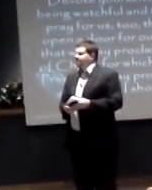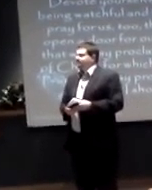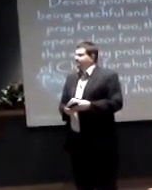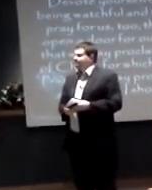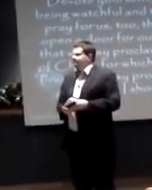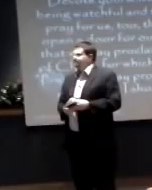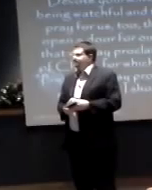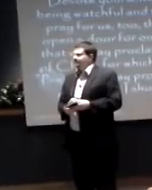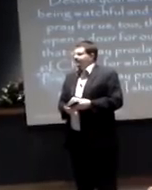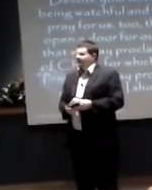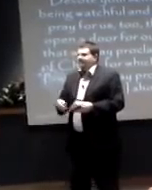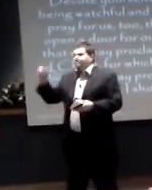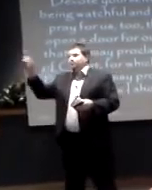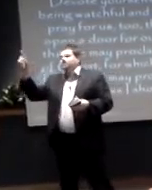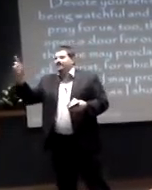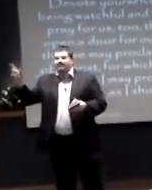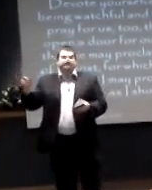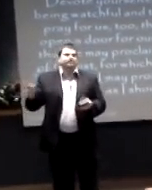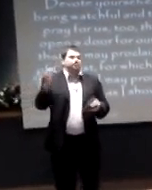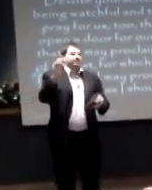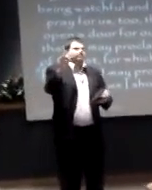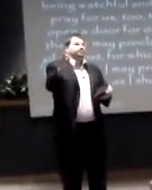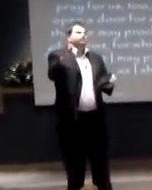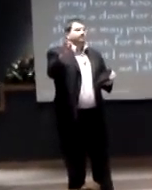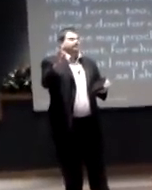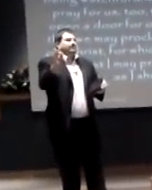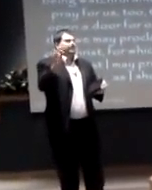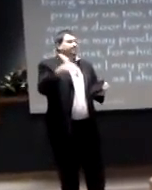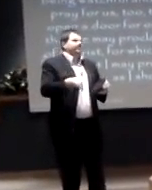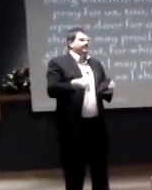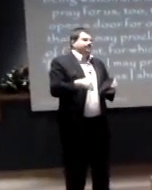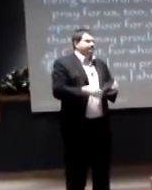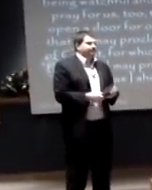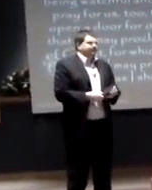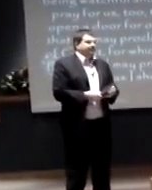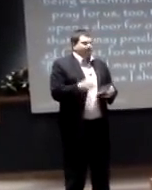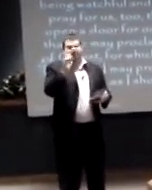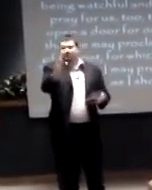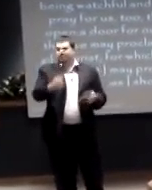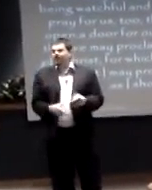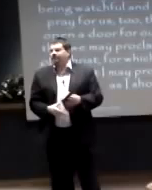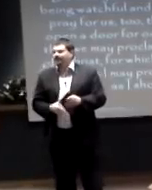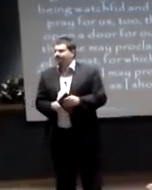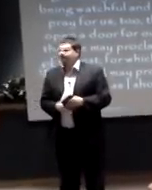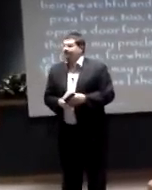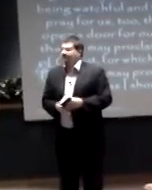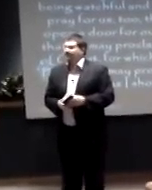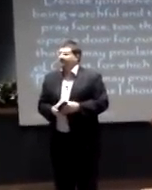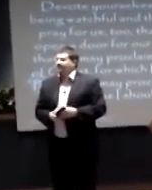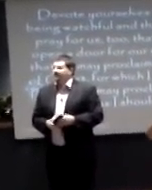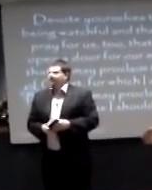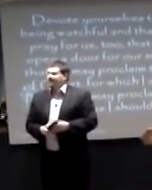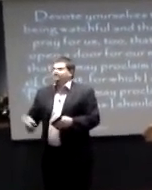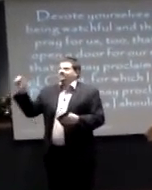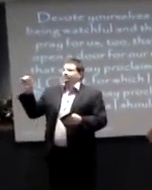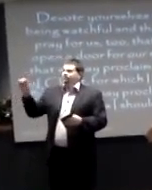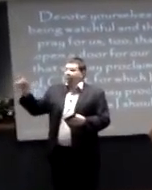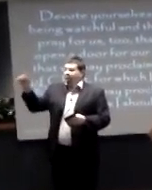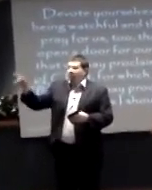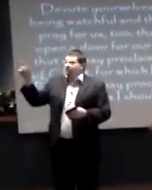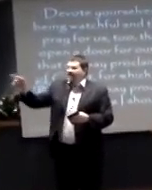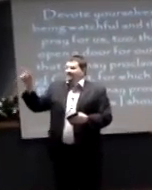that. He said, there's one big difference between you and me when it comes to Bobby.